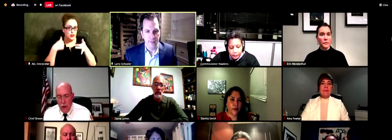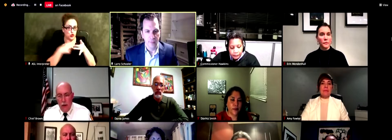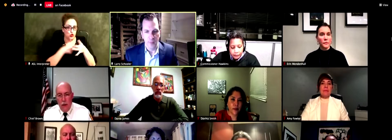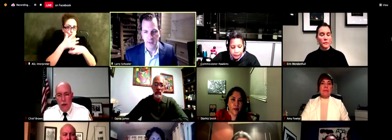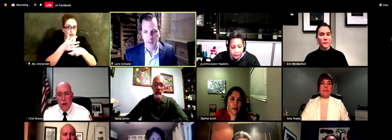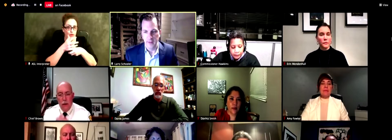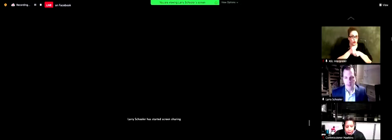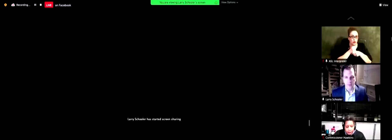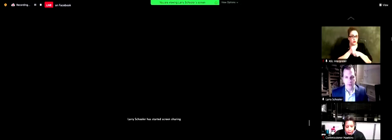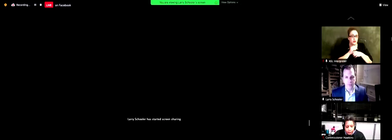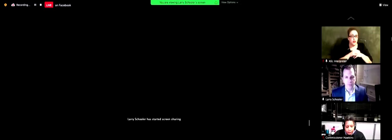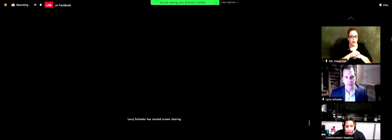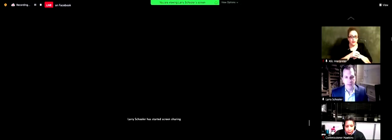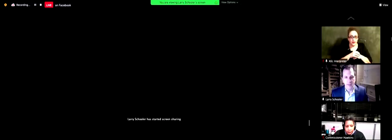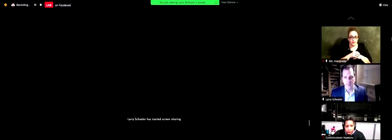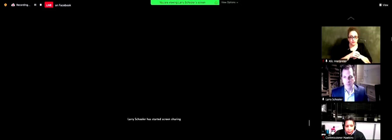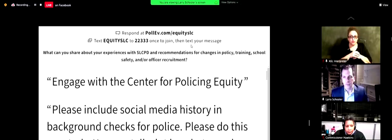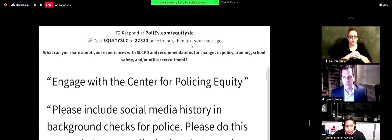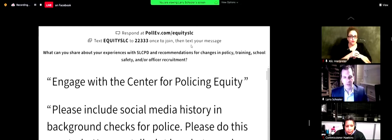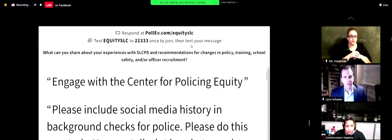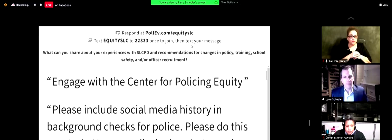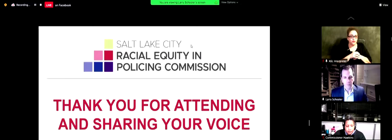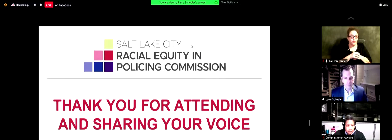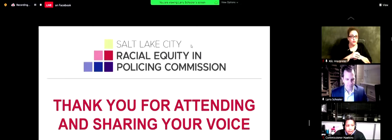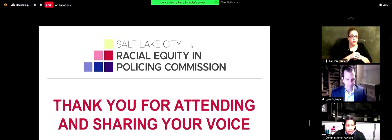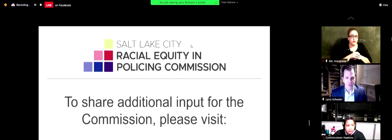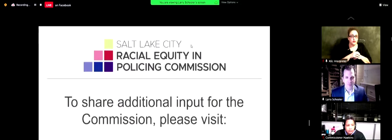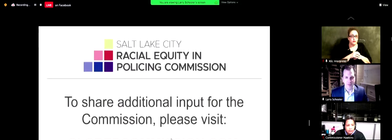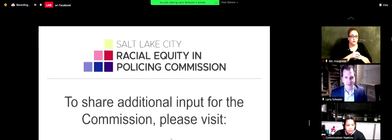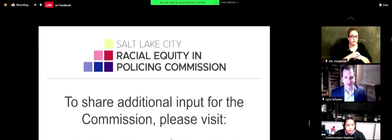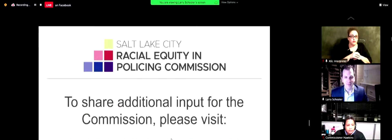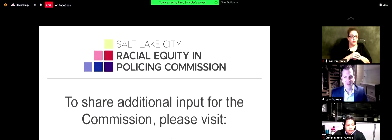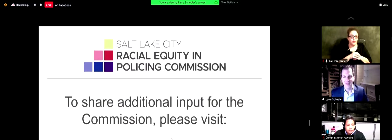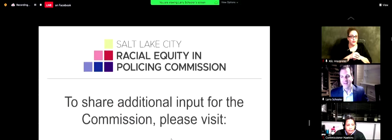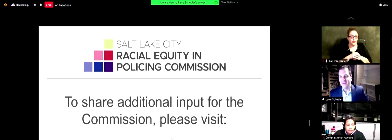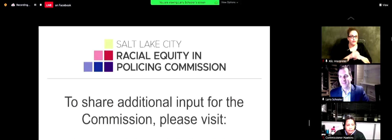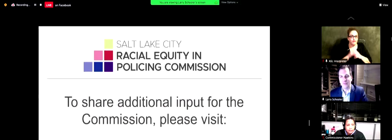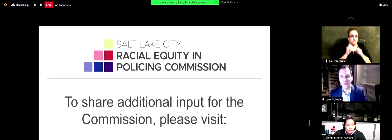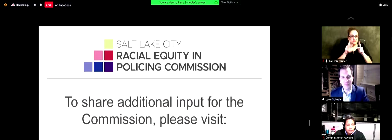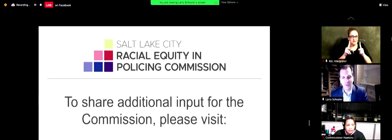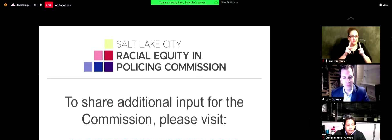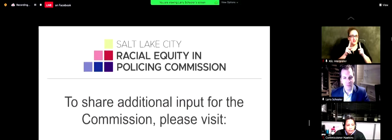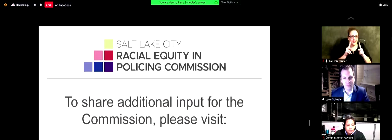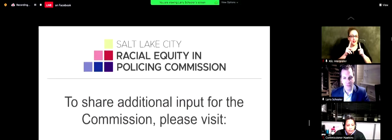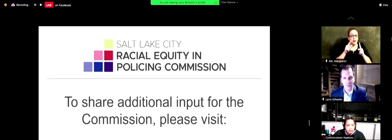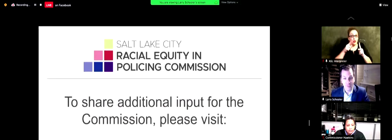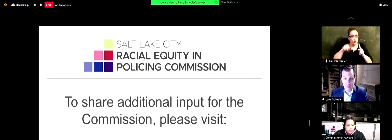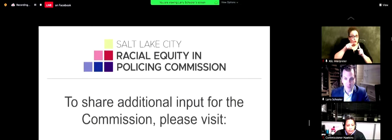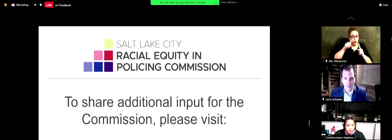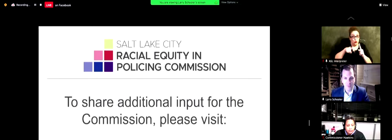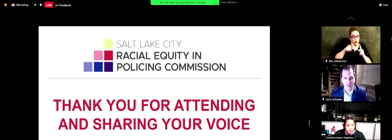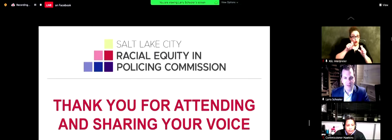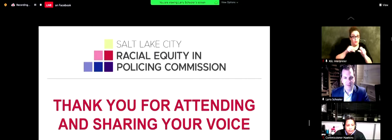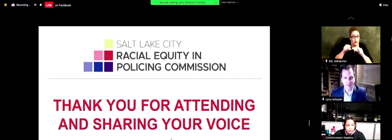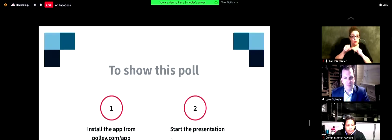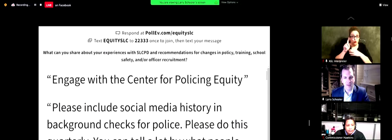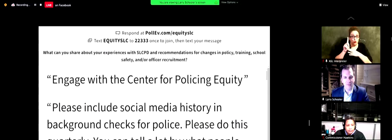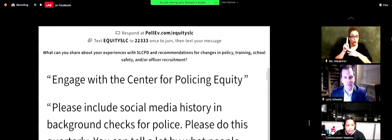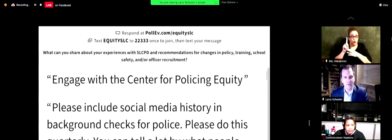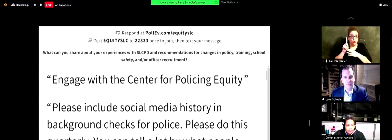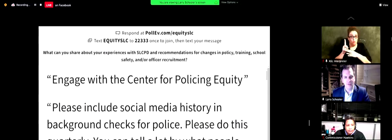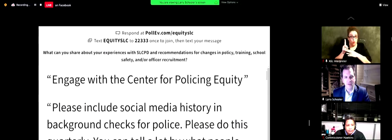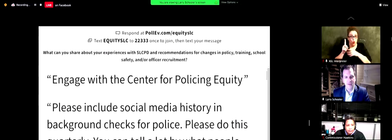get the remaining callers. Folks should be able to, sorry about that, everybody. Folks should be able to, in just a moment, when I get us